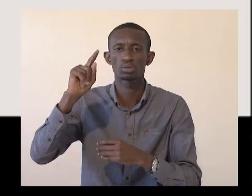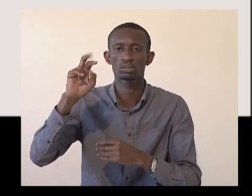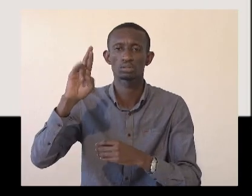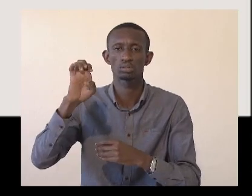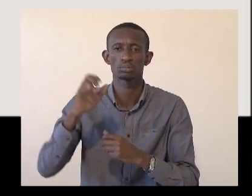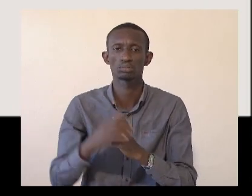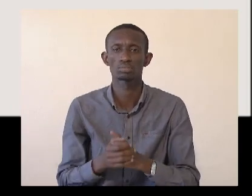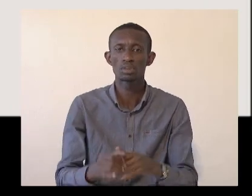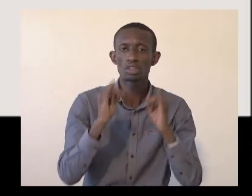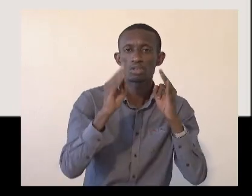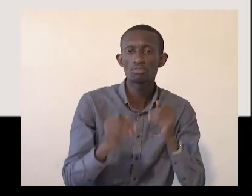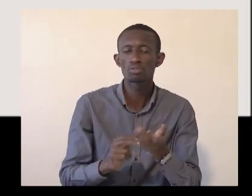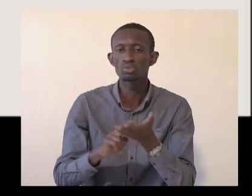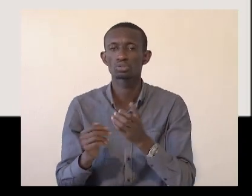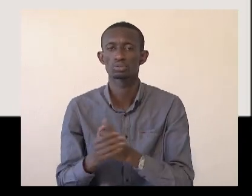And if you use